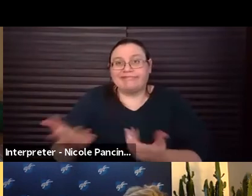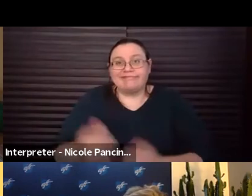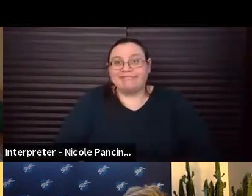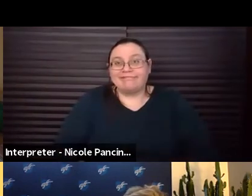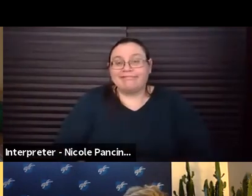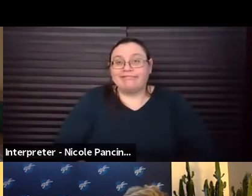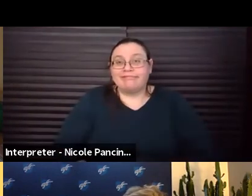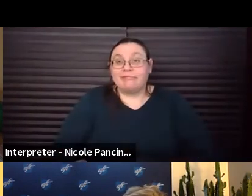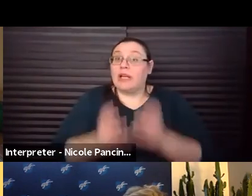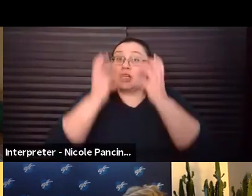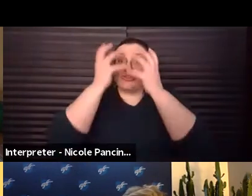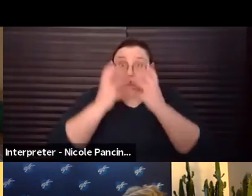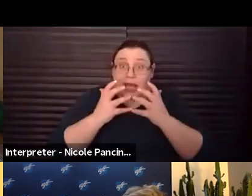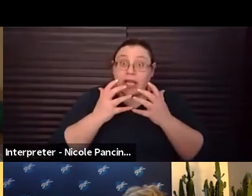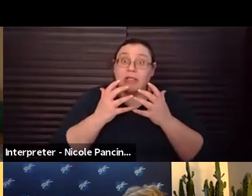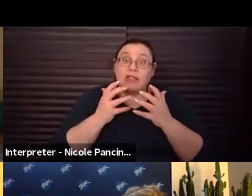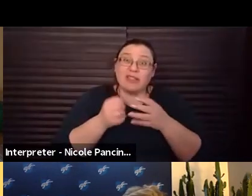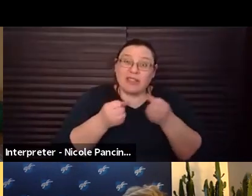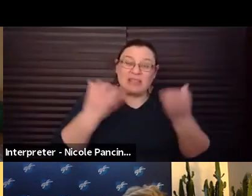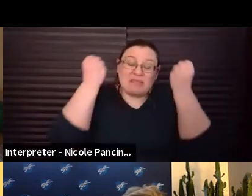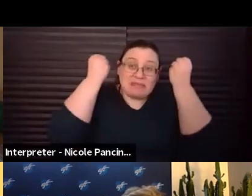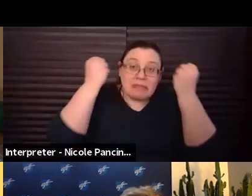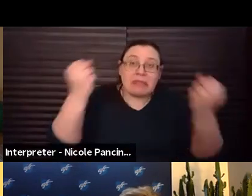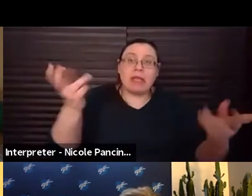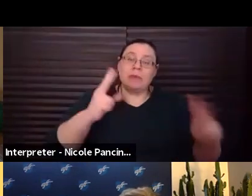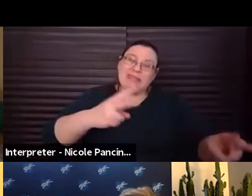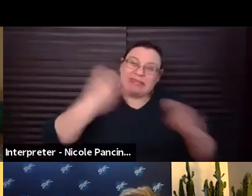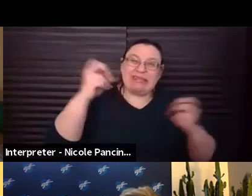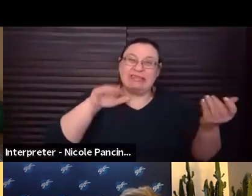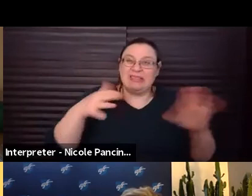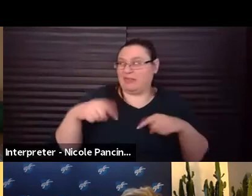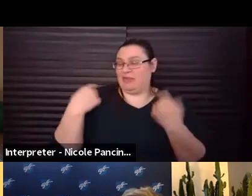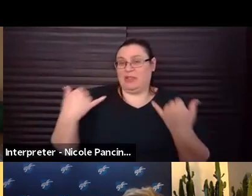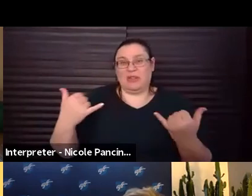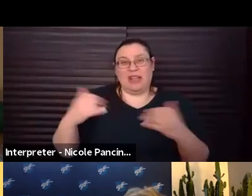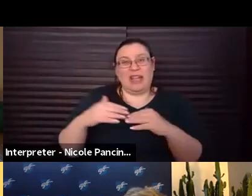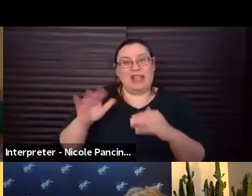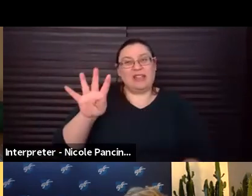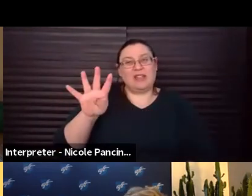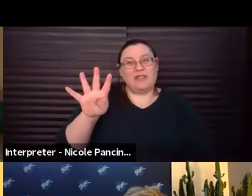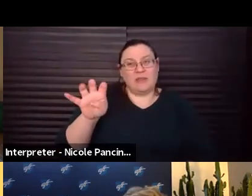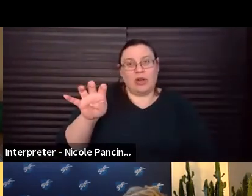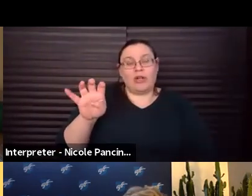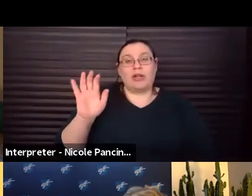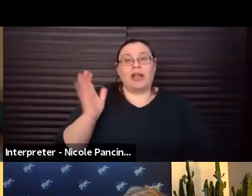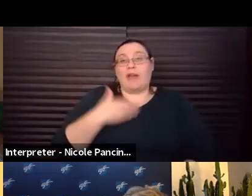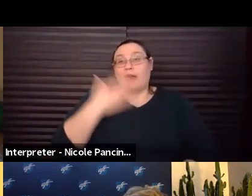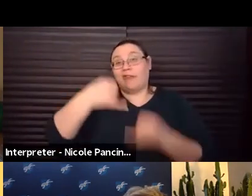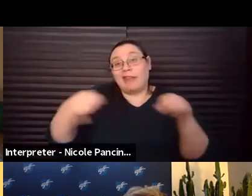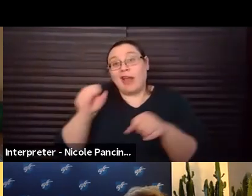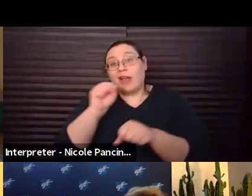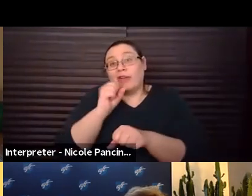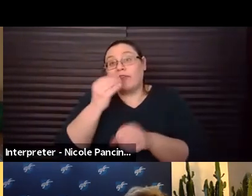Tragically, this has come at a high human cost. As of today, we've had at least 400 of our frontline food